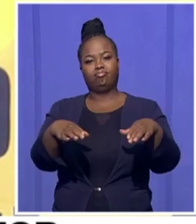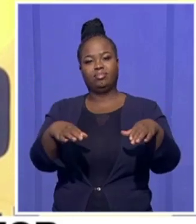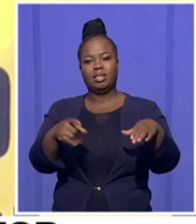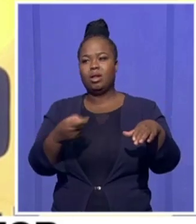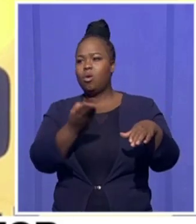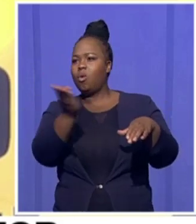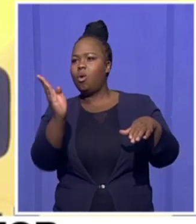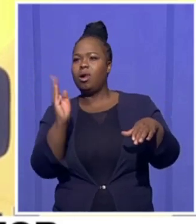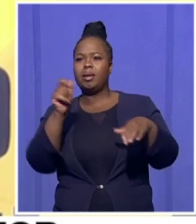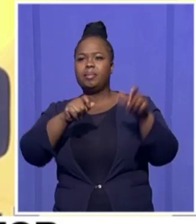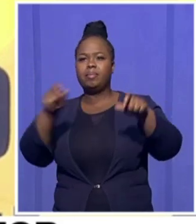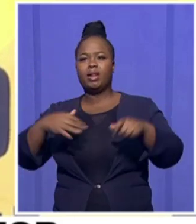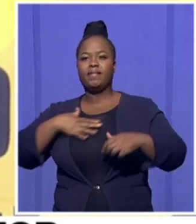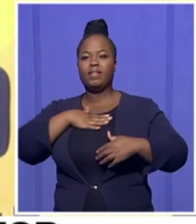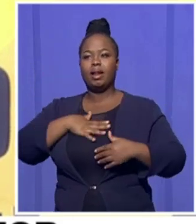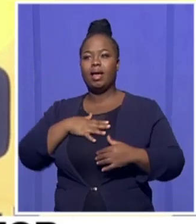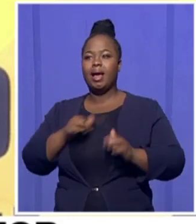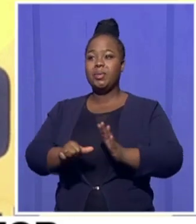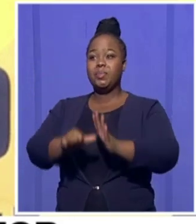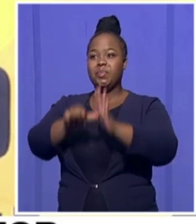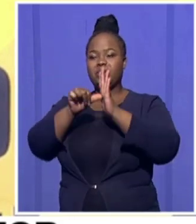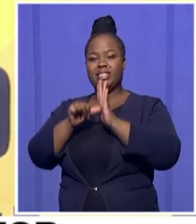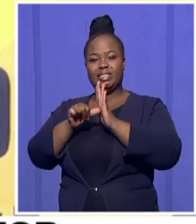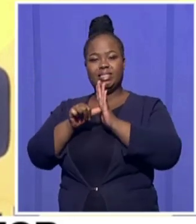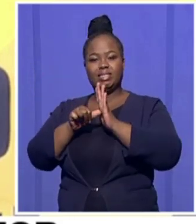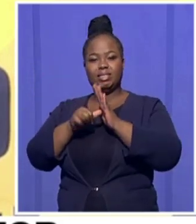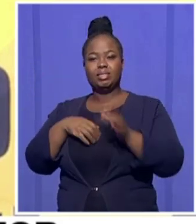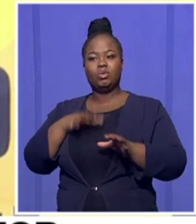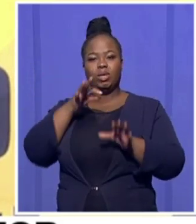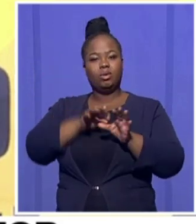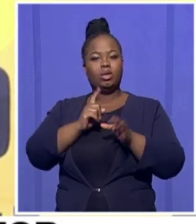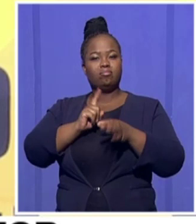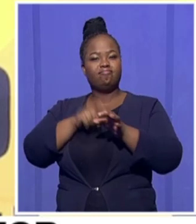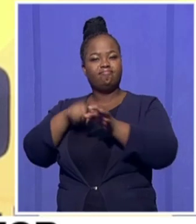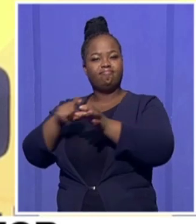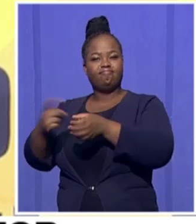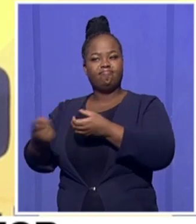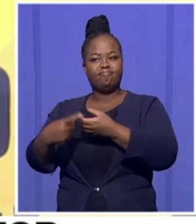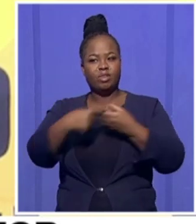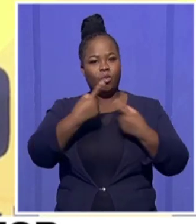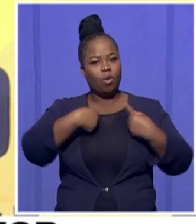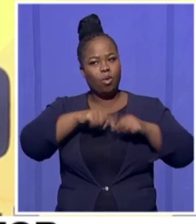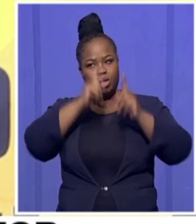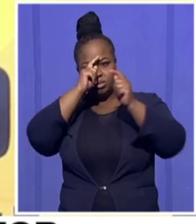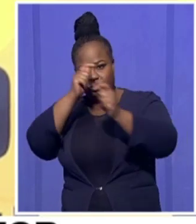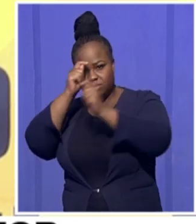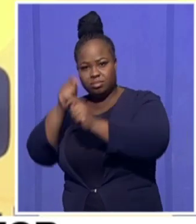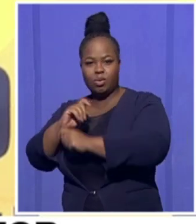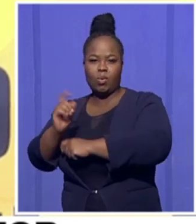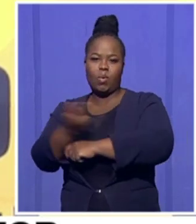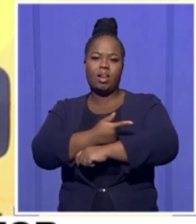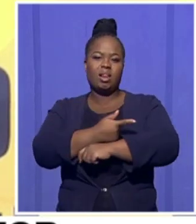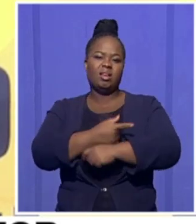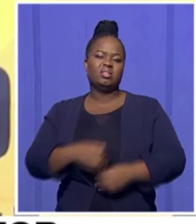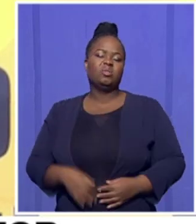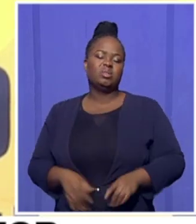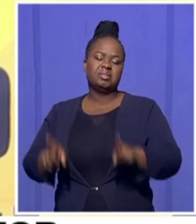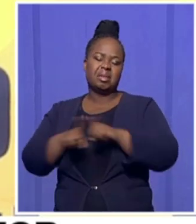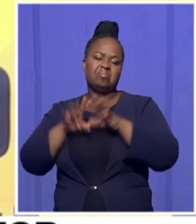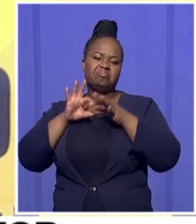feel important and their efforts acknowledged. He was a people's